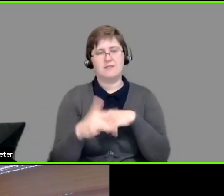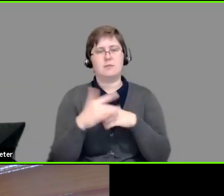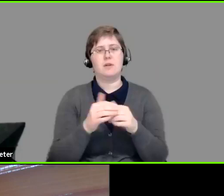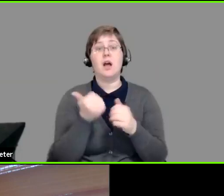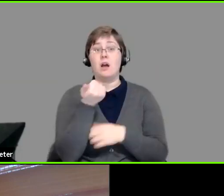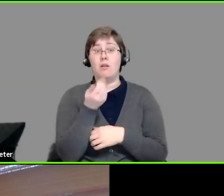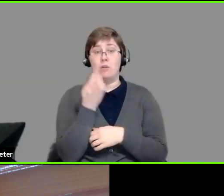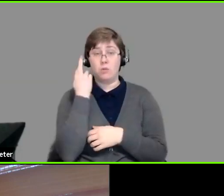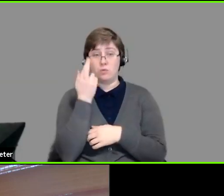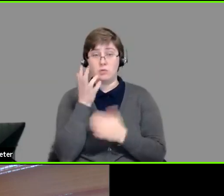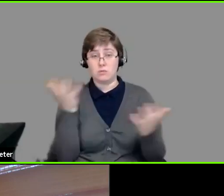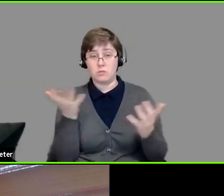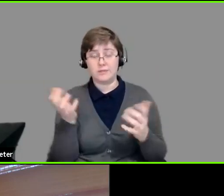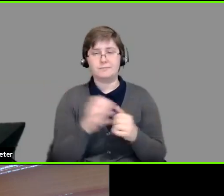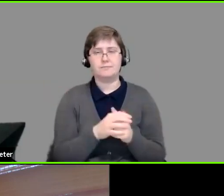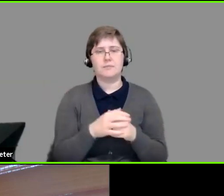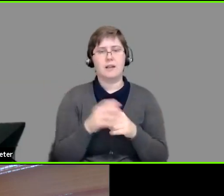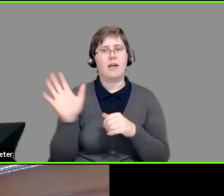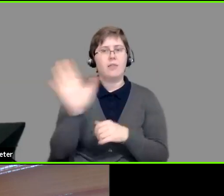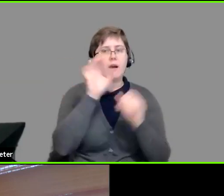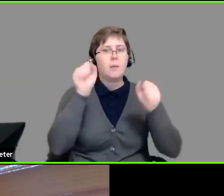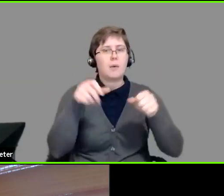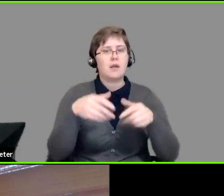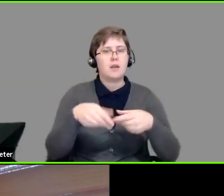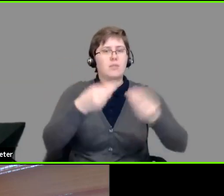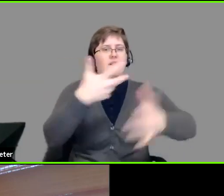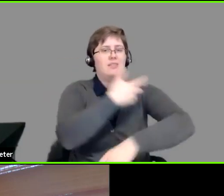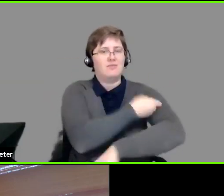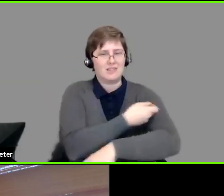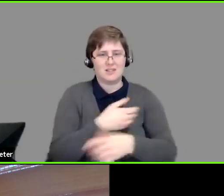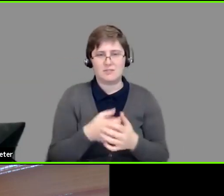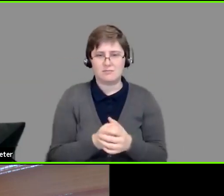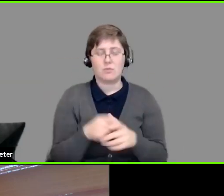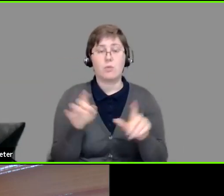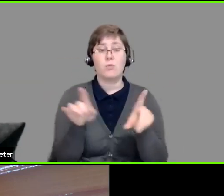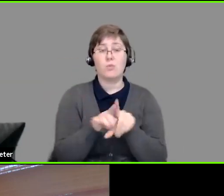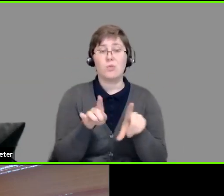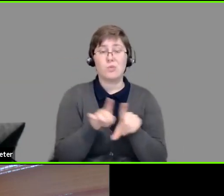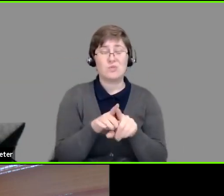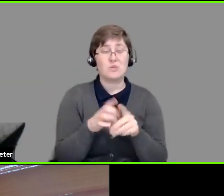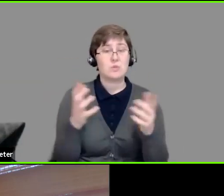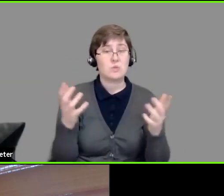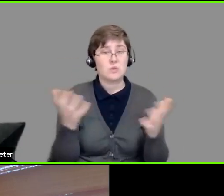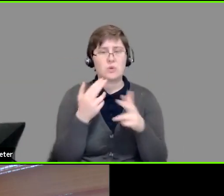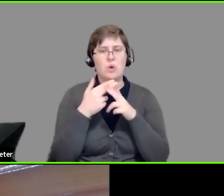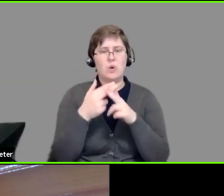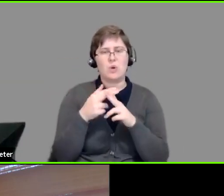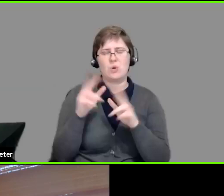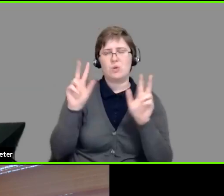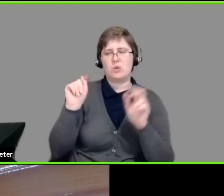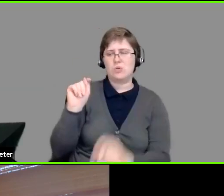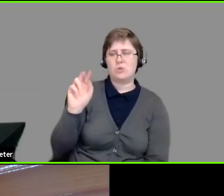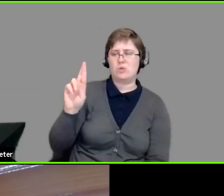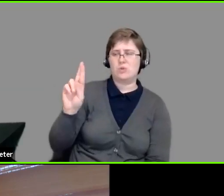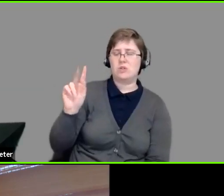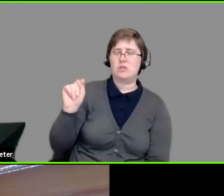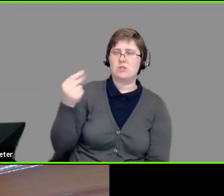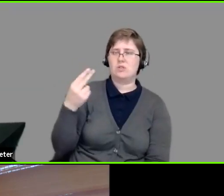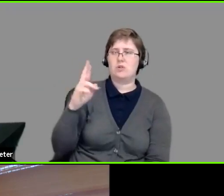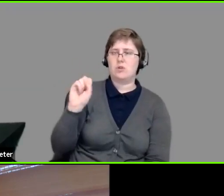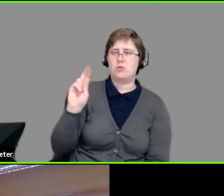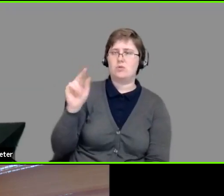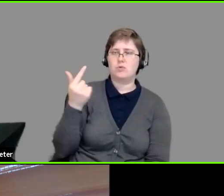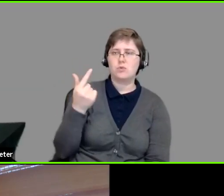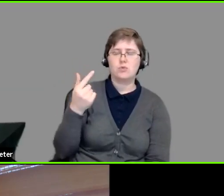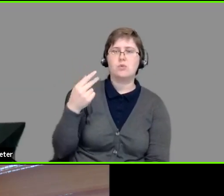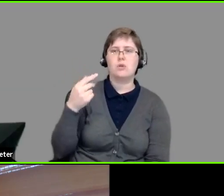those reasons are, of course, the ability to get the vaccine out. Also then to what we call throughput. And really throughput is the ability to